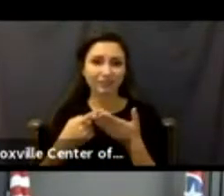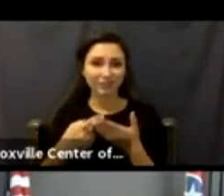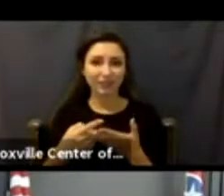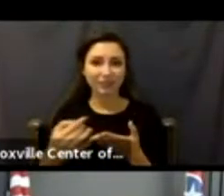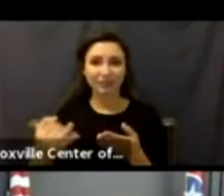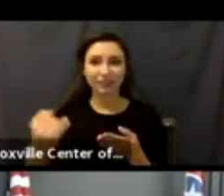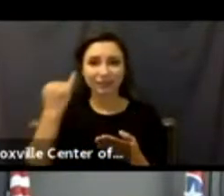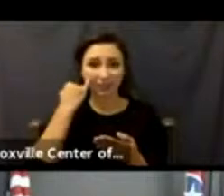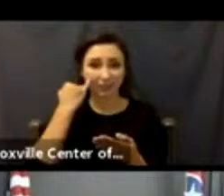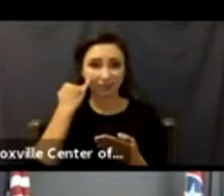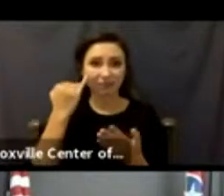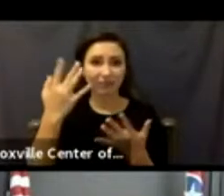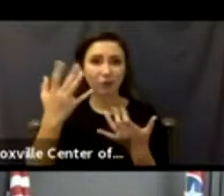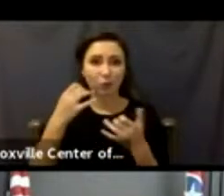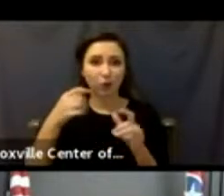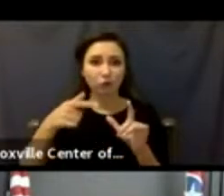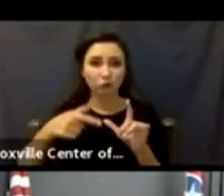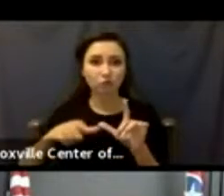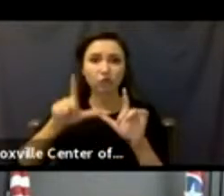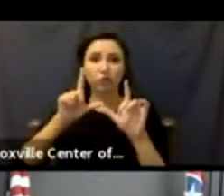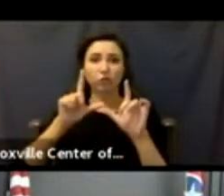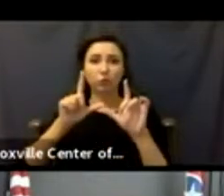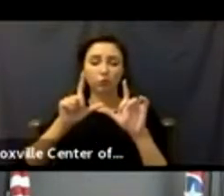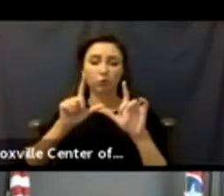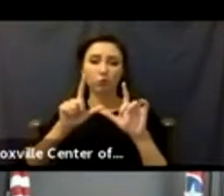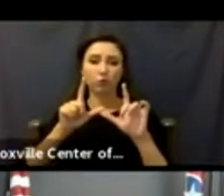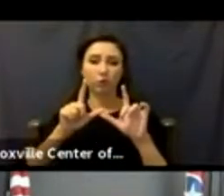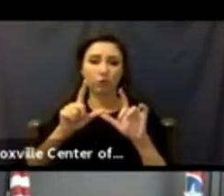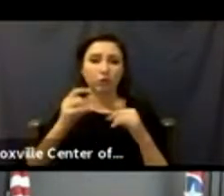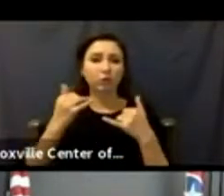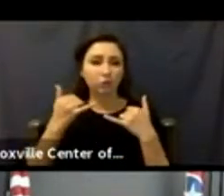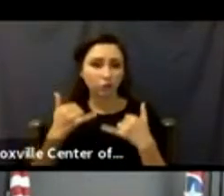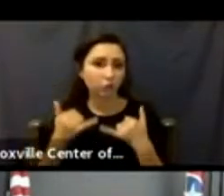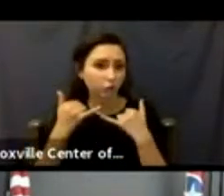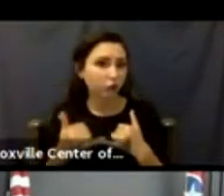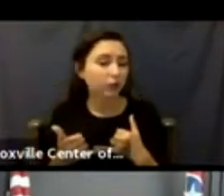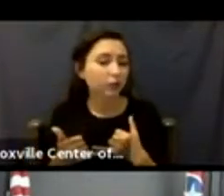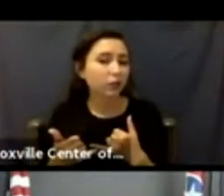or not to renew the